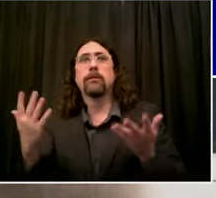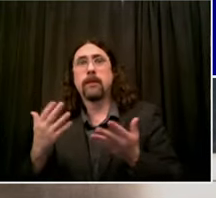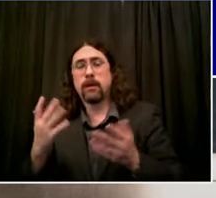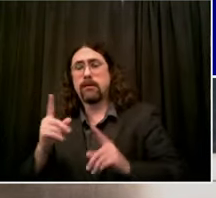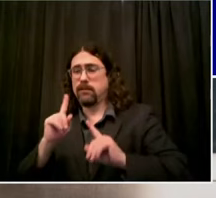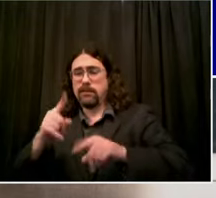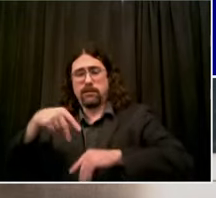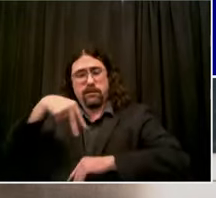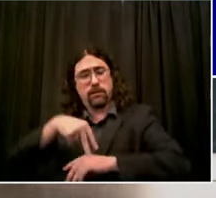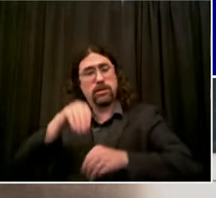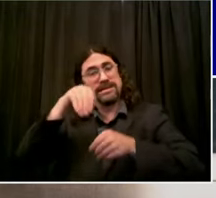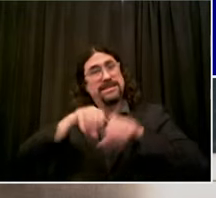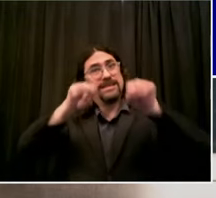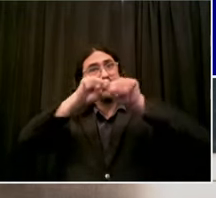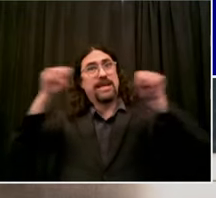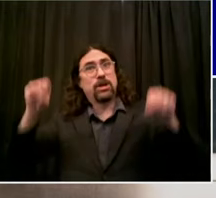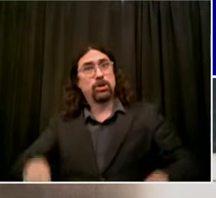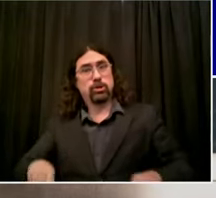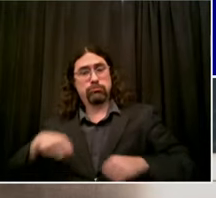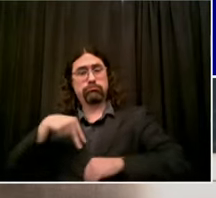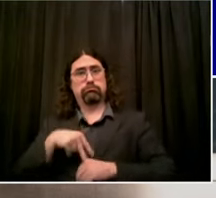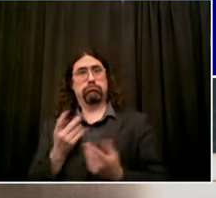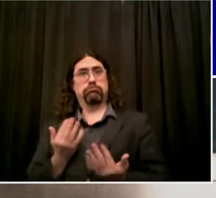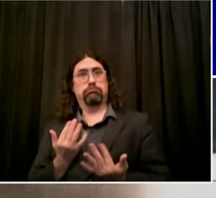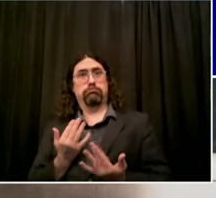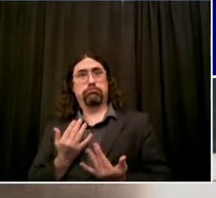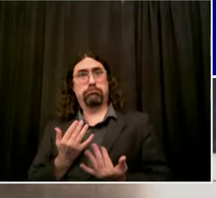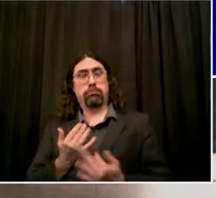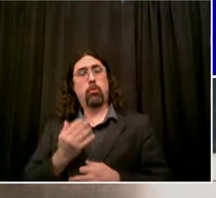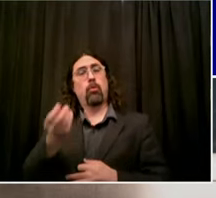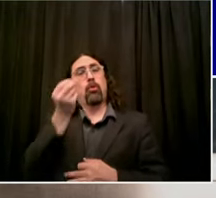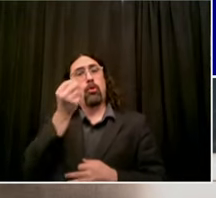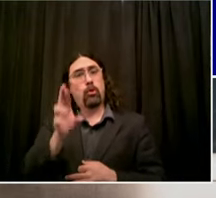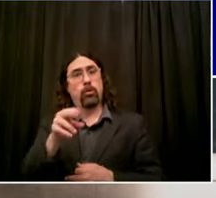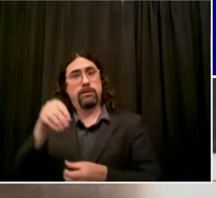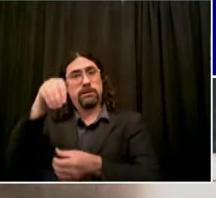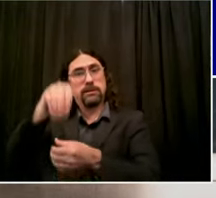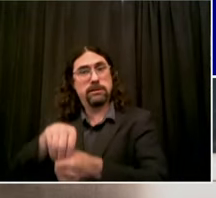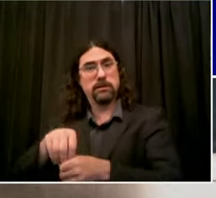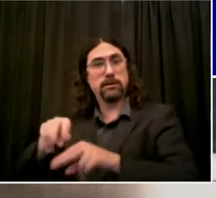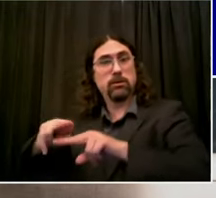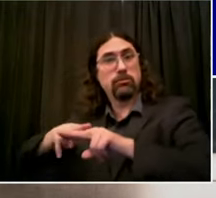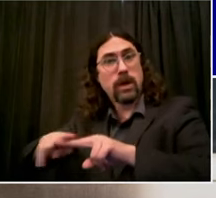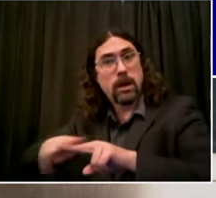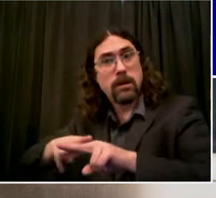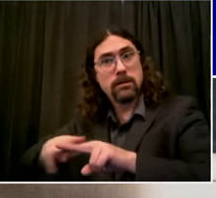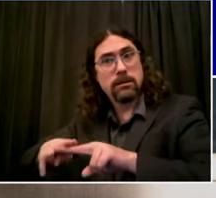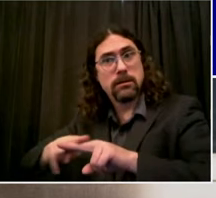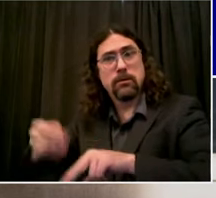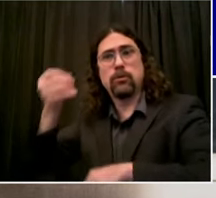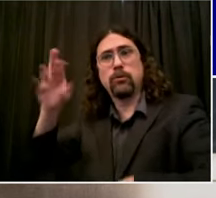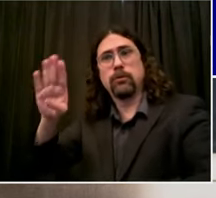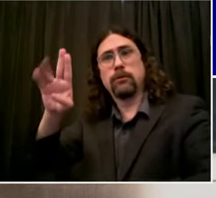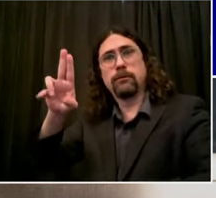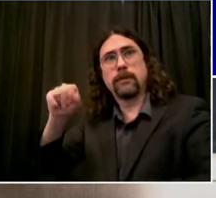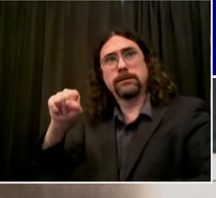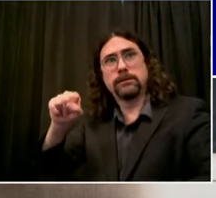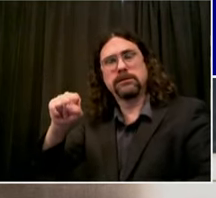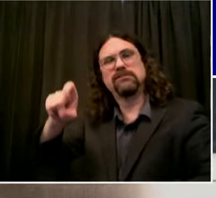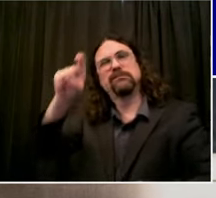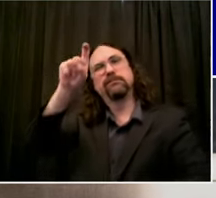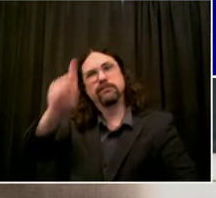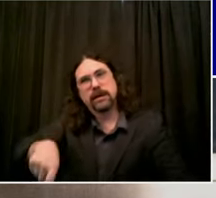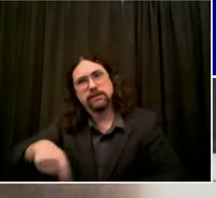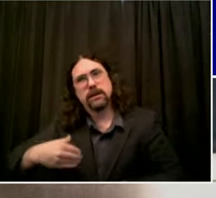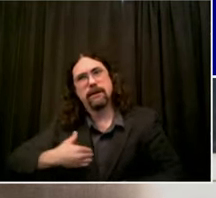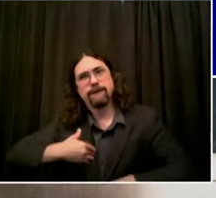be. If you're waiting for in line to get a Metro card from the machine, here's the marking showing you where to stand in line if there's a line. If you're on the platform,